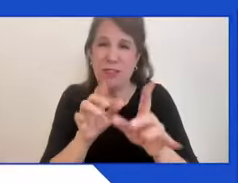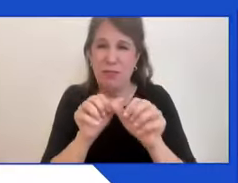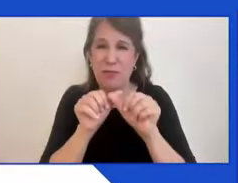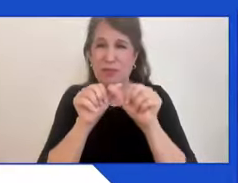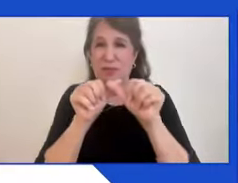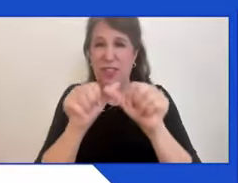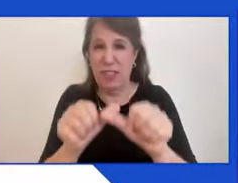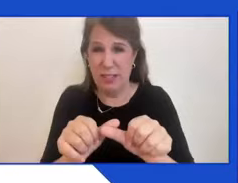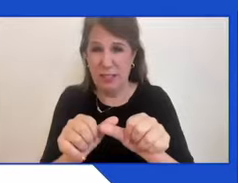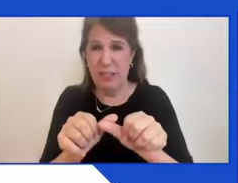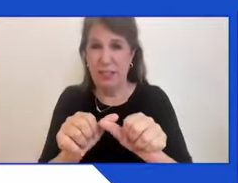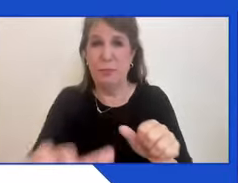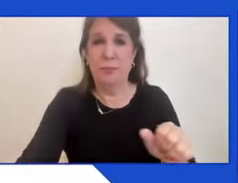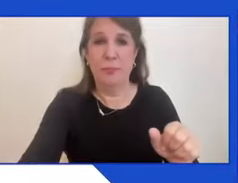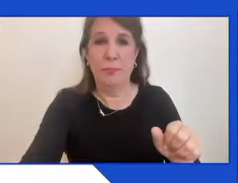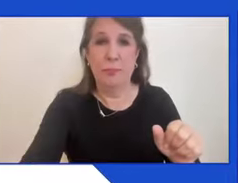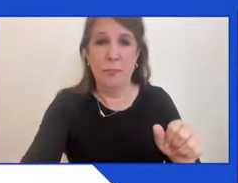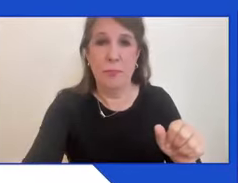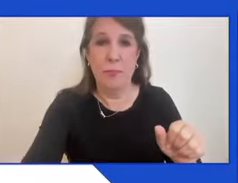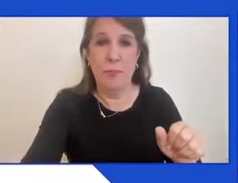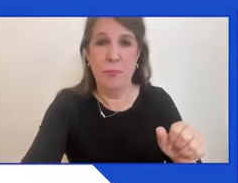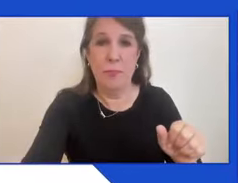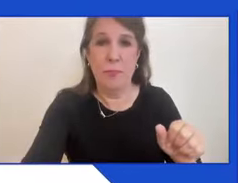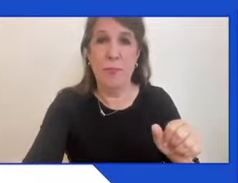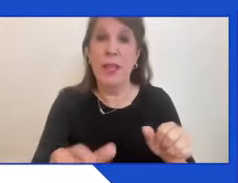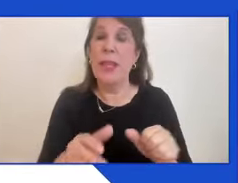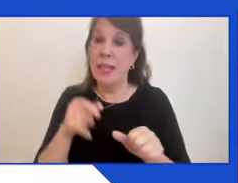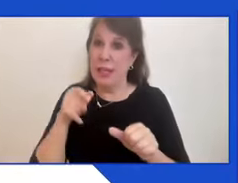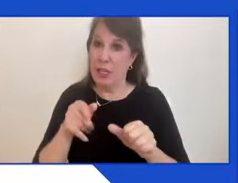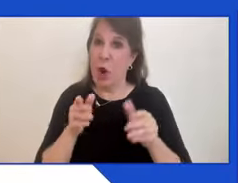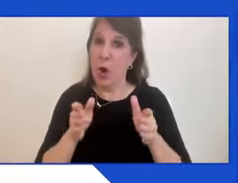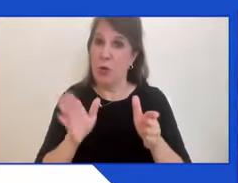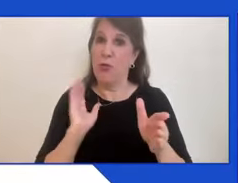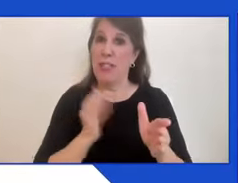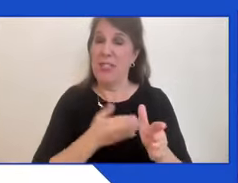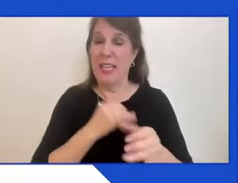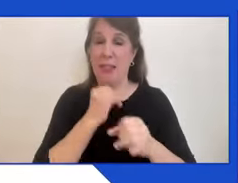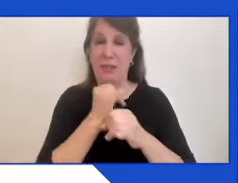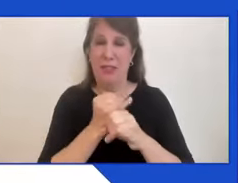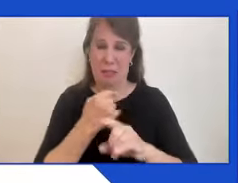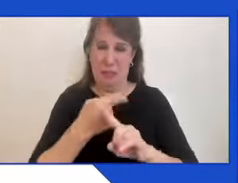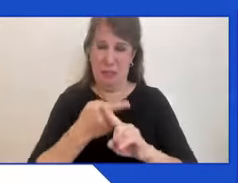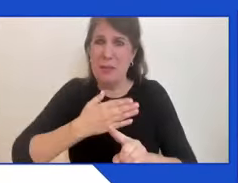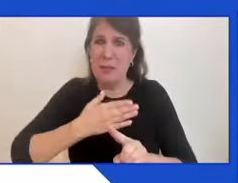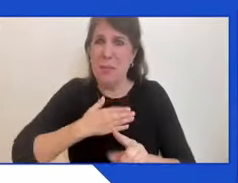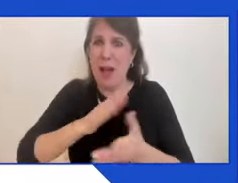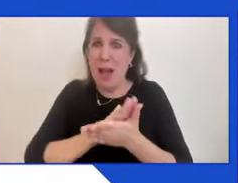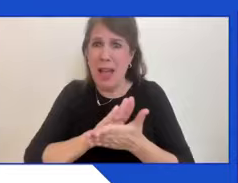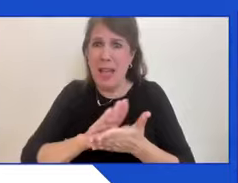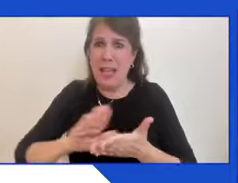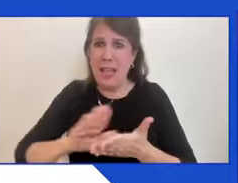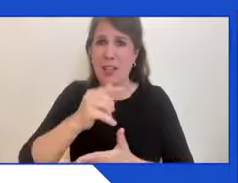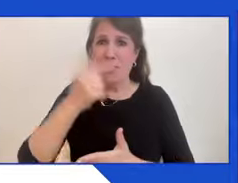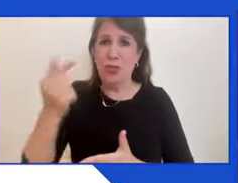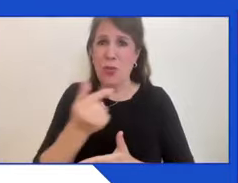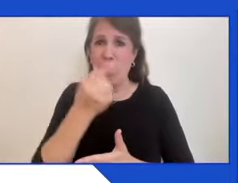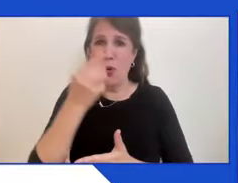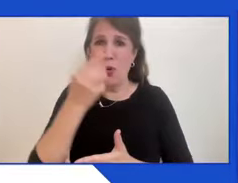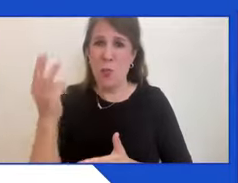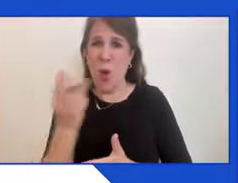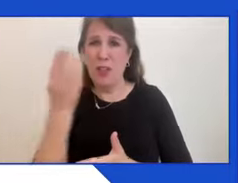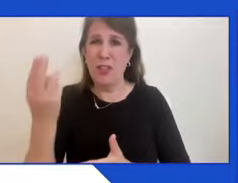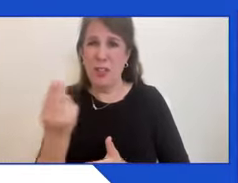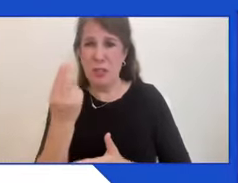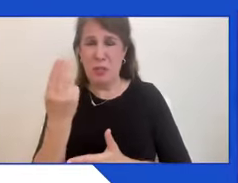and institutions. At my George Washington University, we've seen